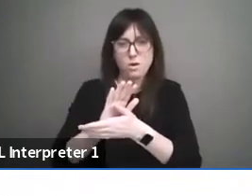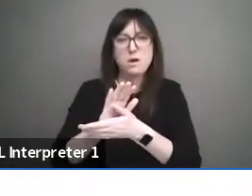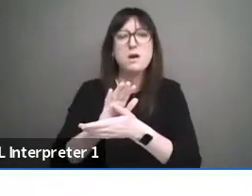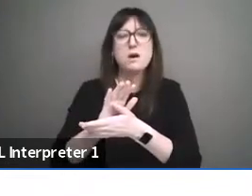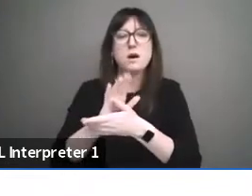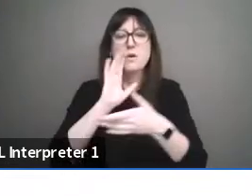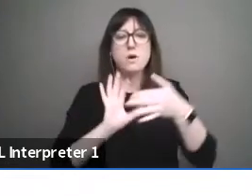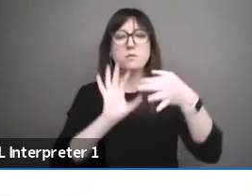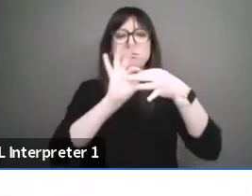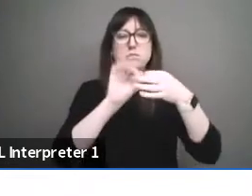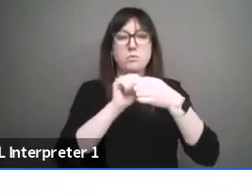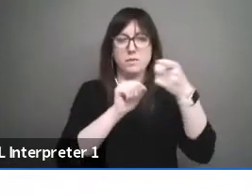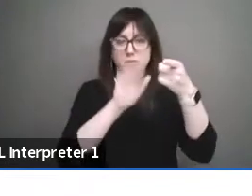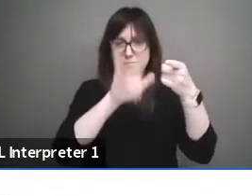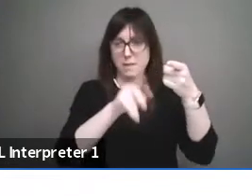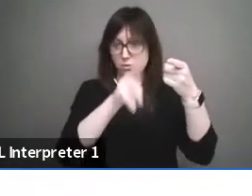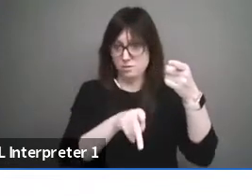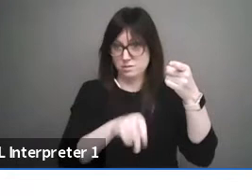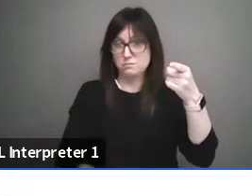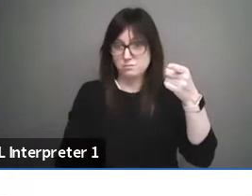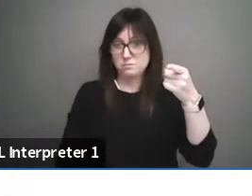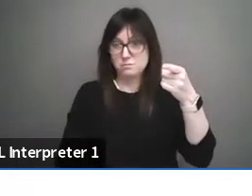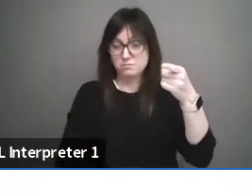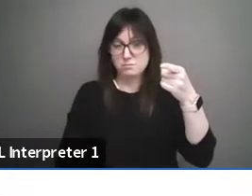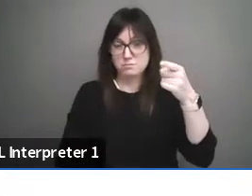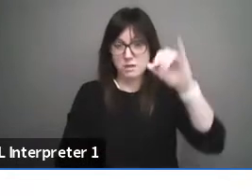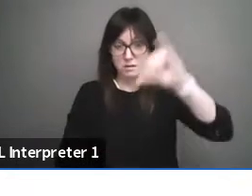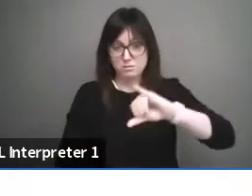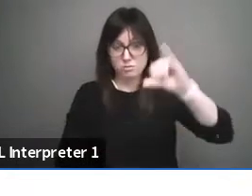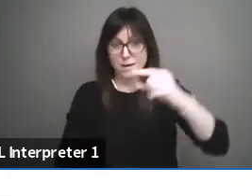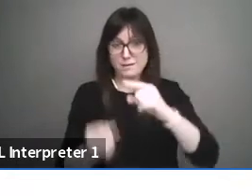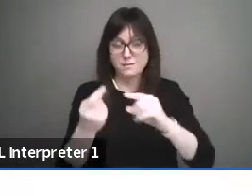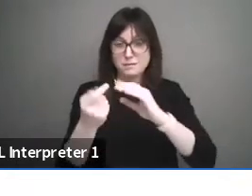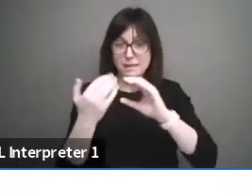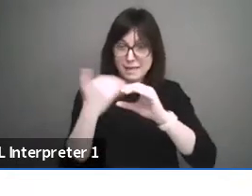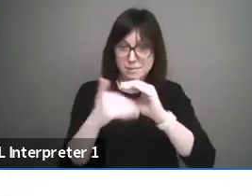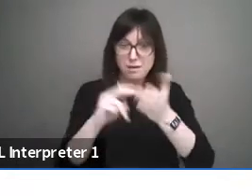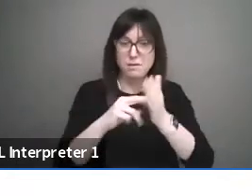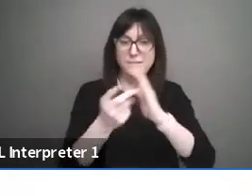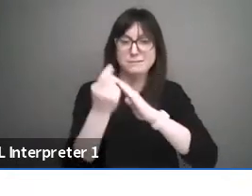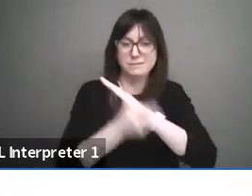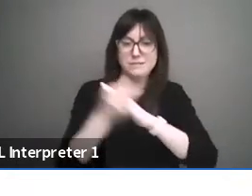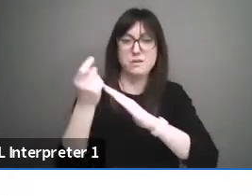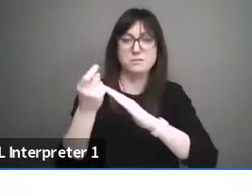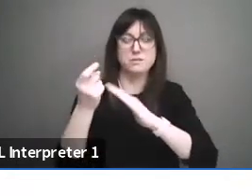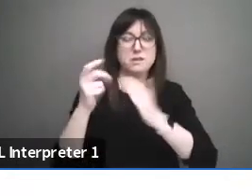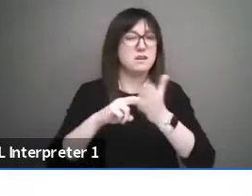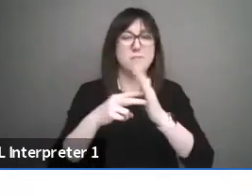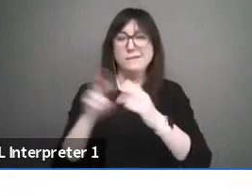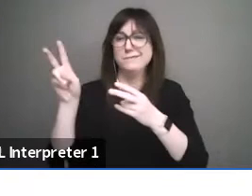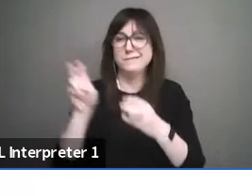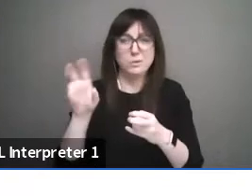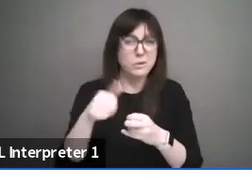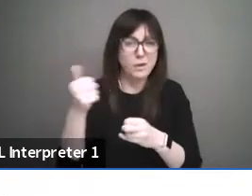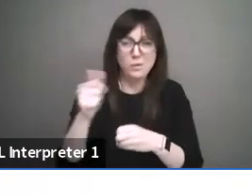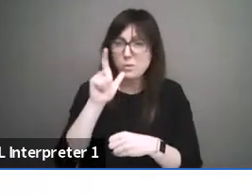recipient. And Anne is correct, Gmail is the default when it comes to Vidyard. So you don't have to download anything else. You don't